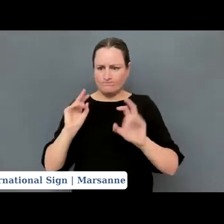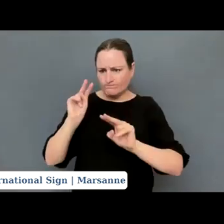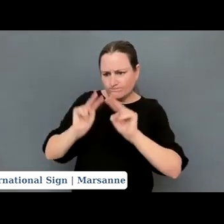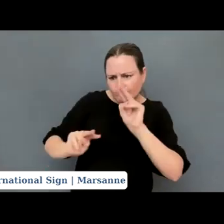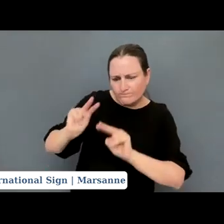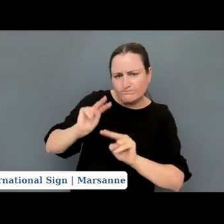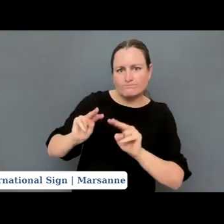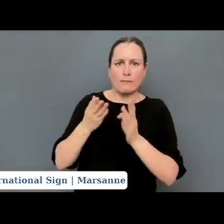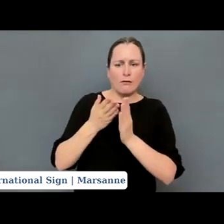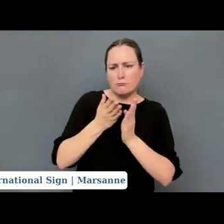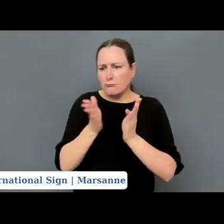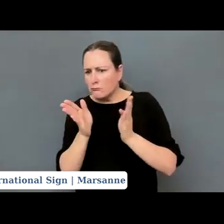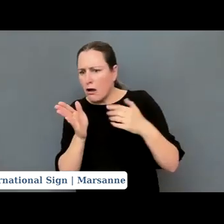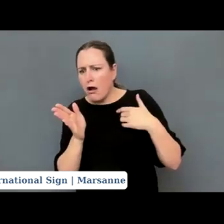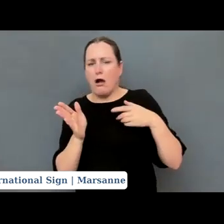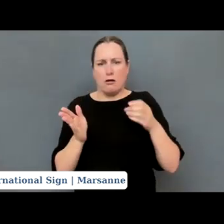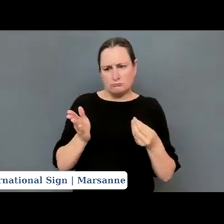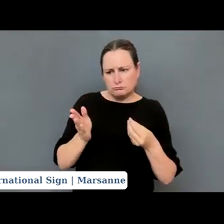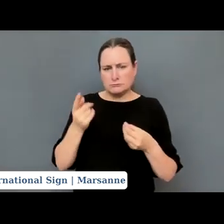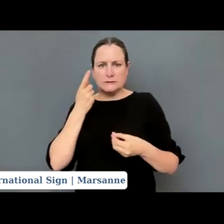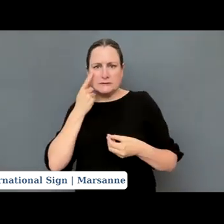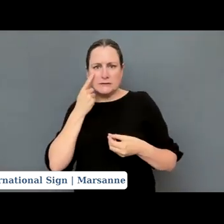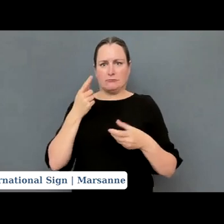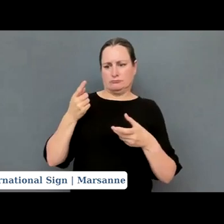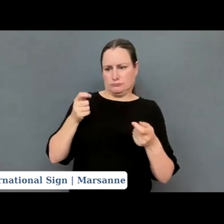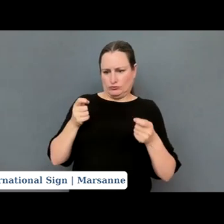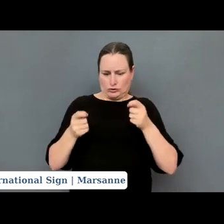resources are fairly